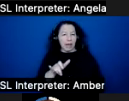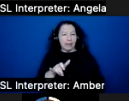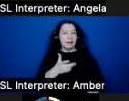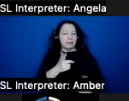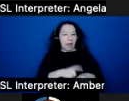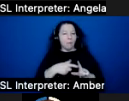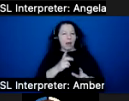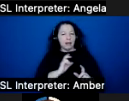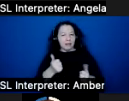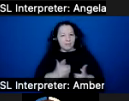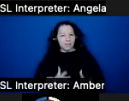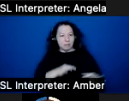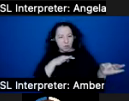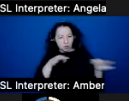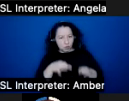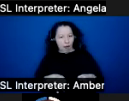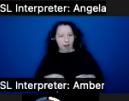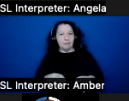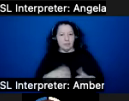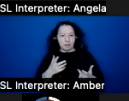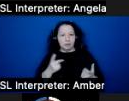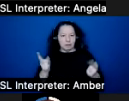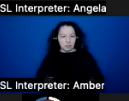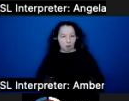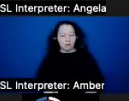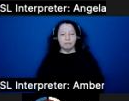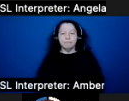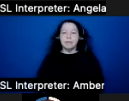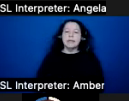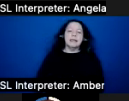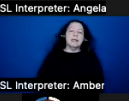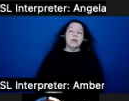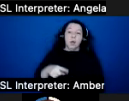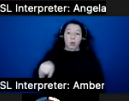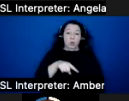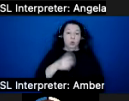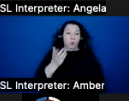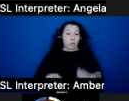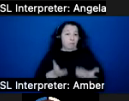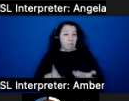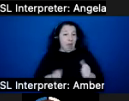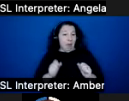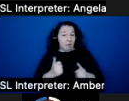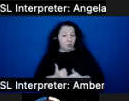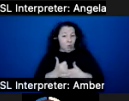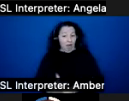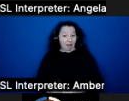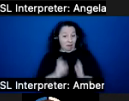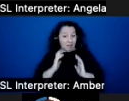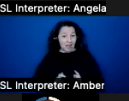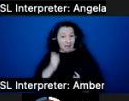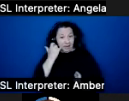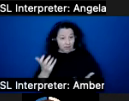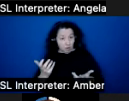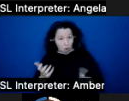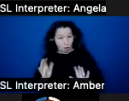victim described the assault. And you may be able to help your client, if they want to, of